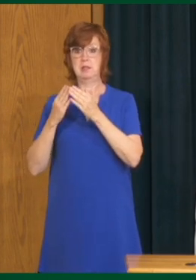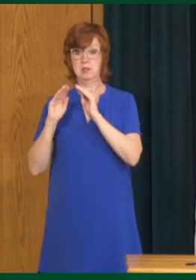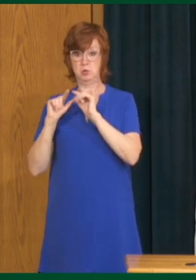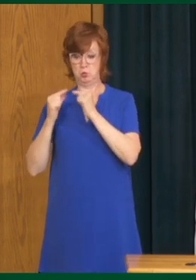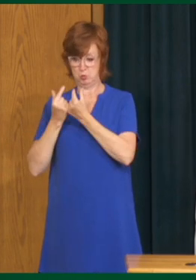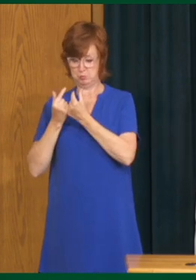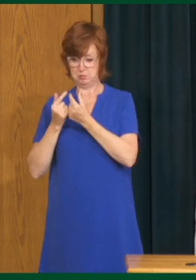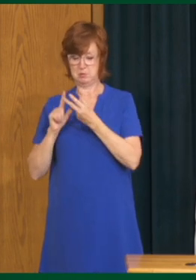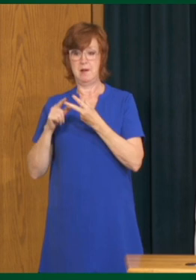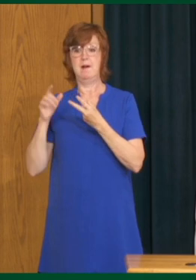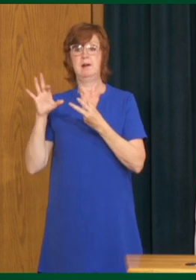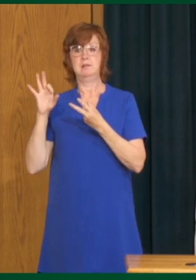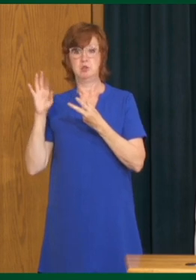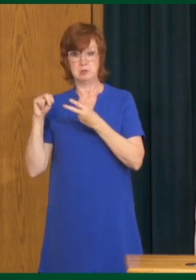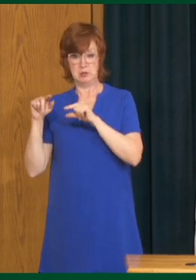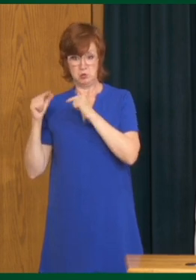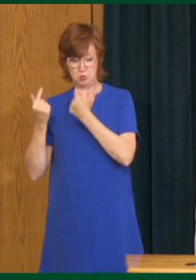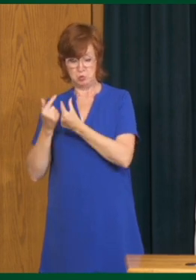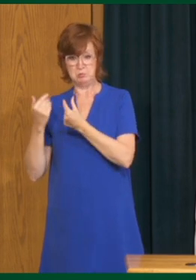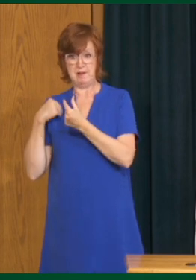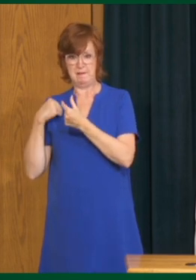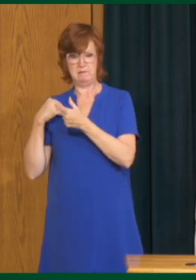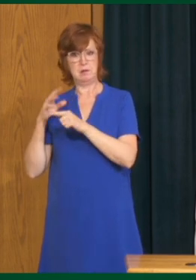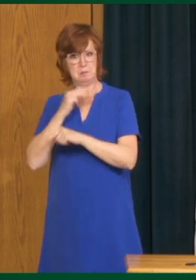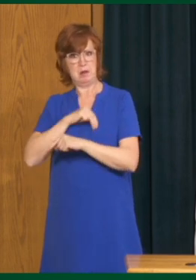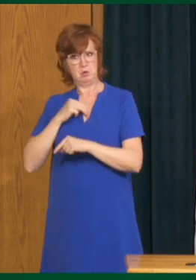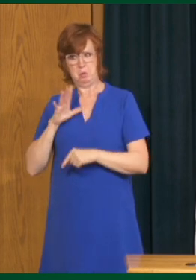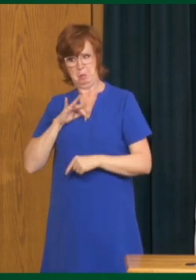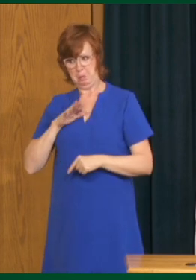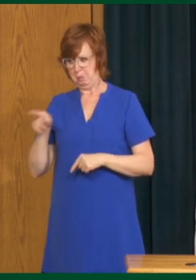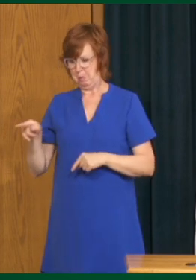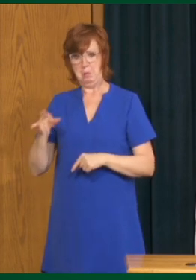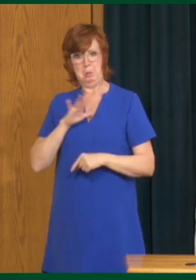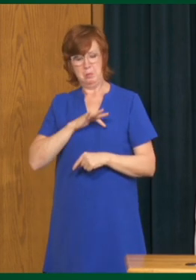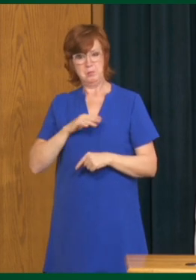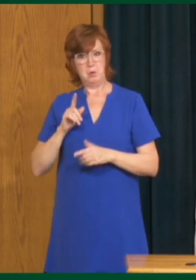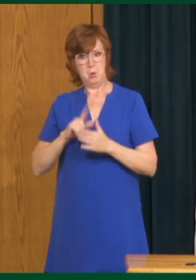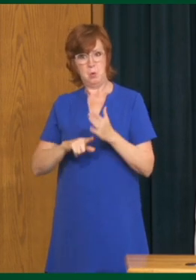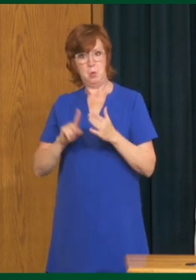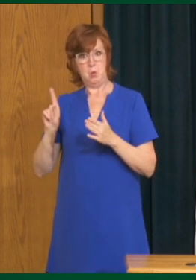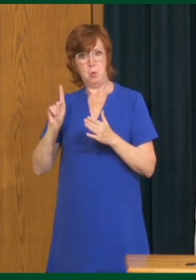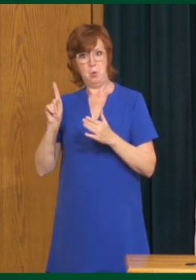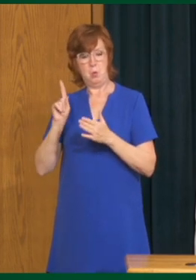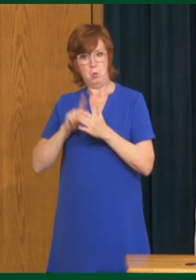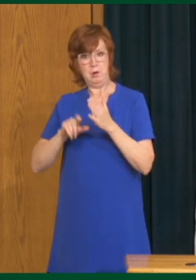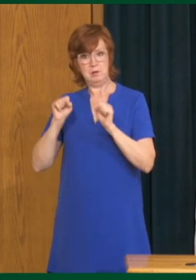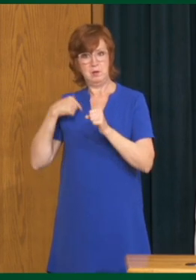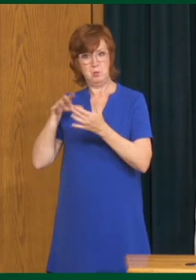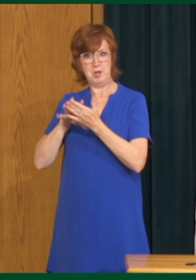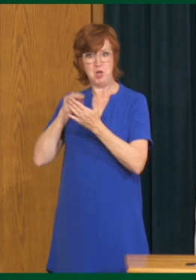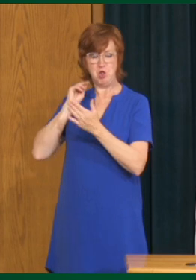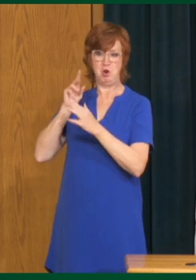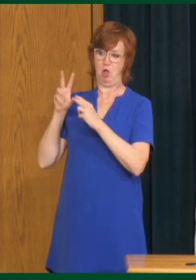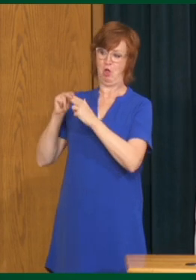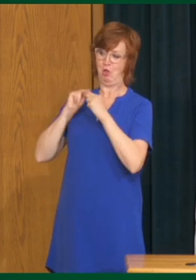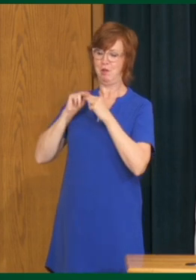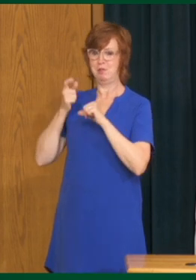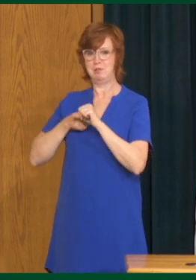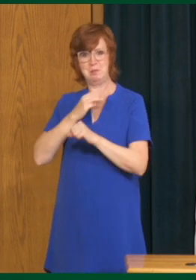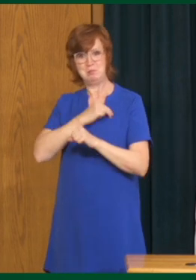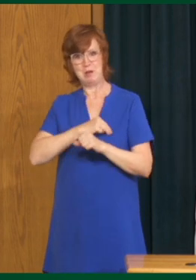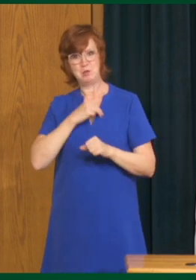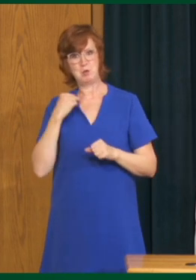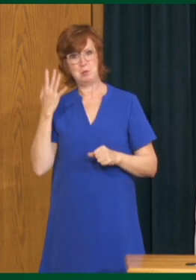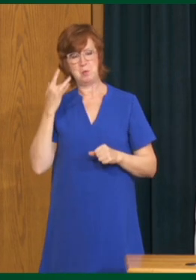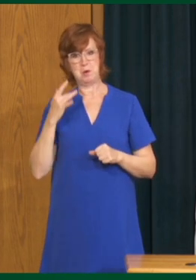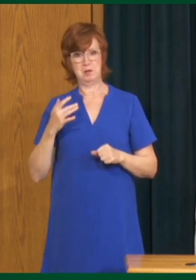rather easily. What are they doing right there that we could learn here? And why does it work there? Is it